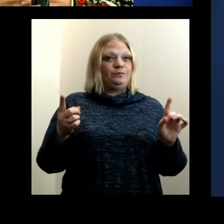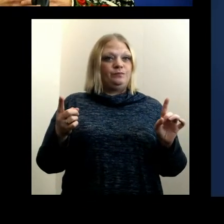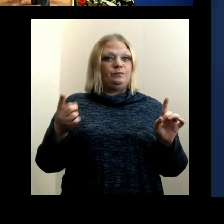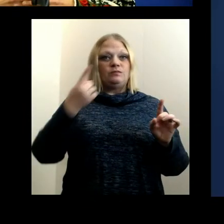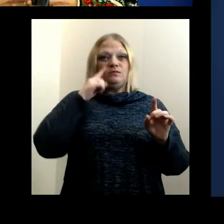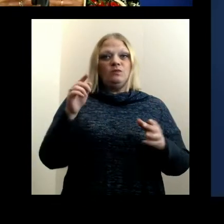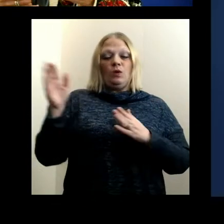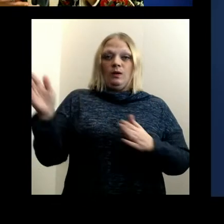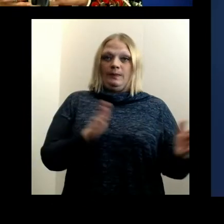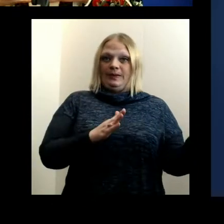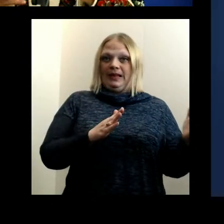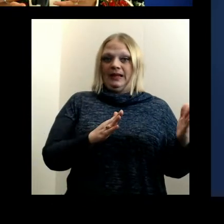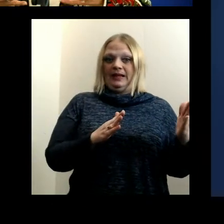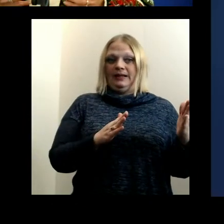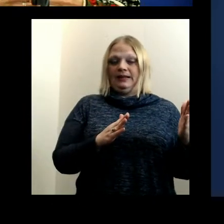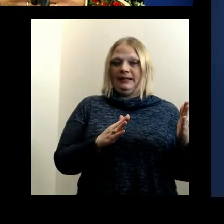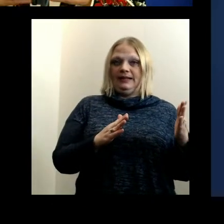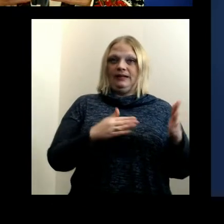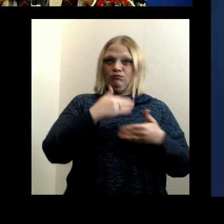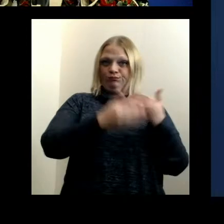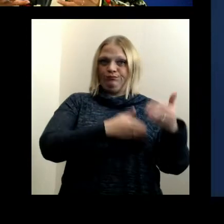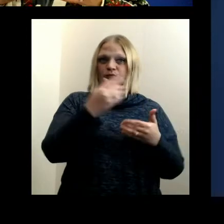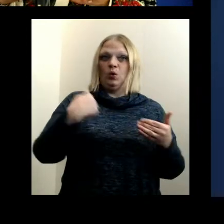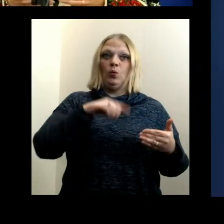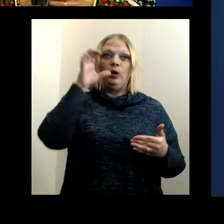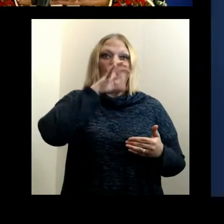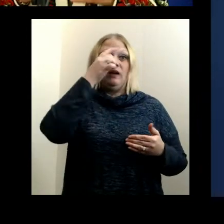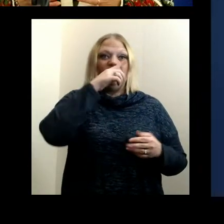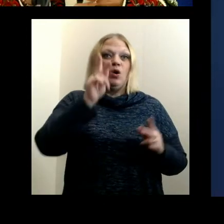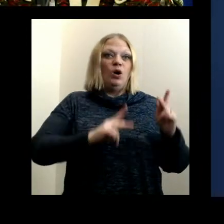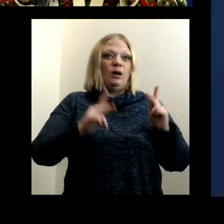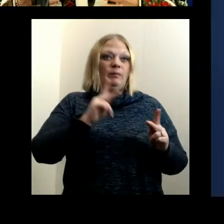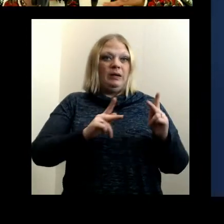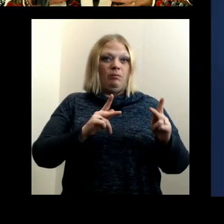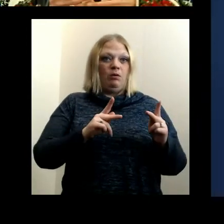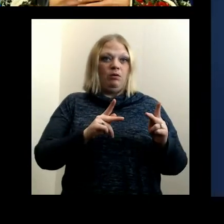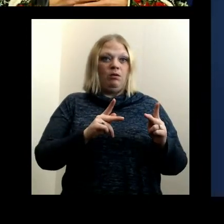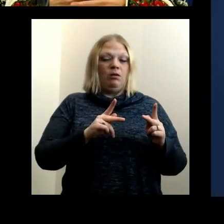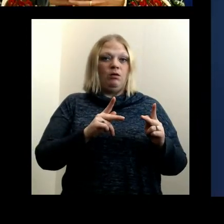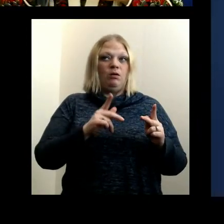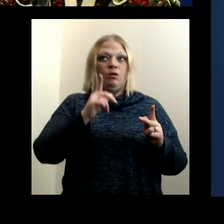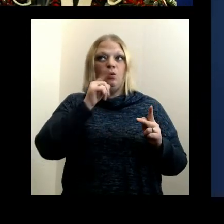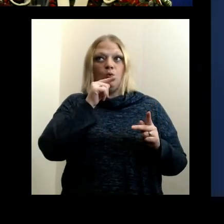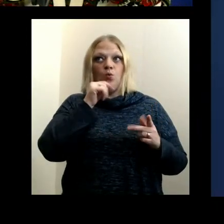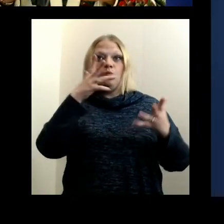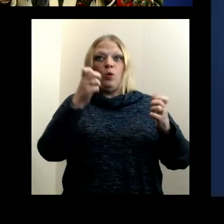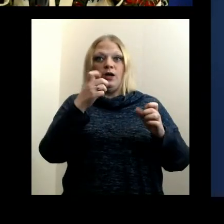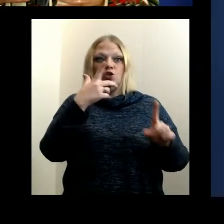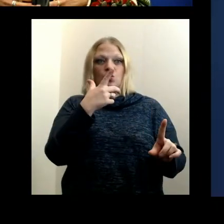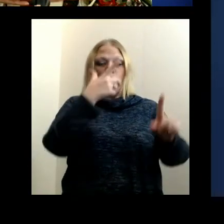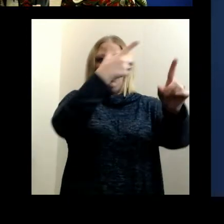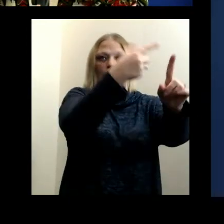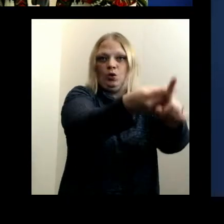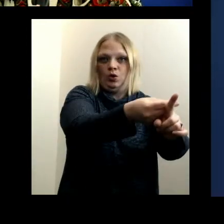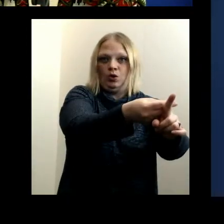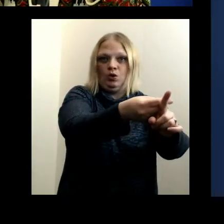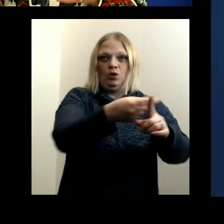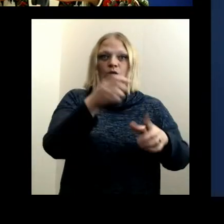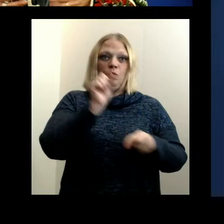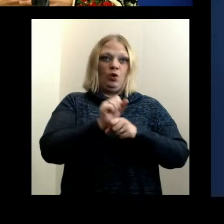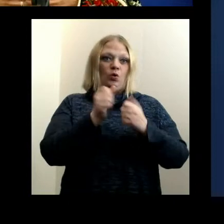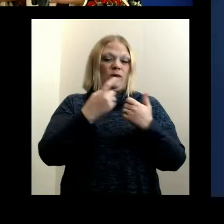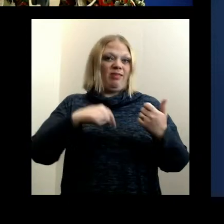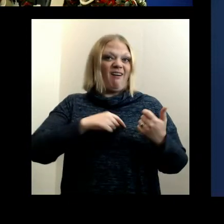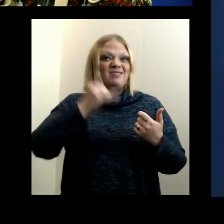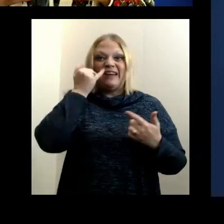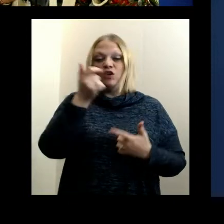planning stage, we are looking for people who are interested to immunize and work with us. So if you think that you may be